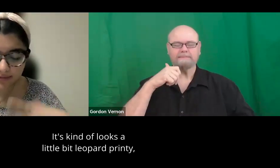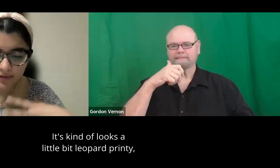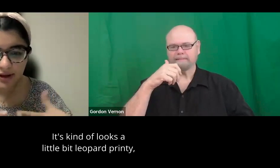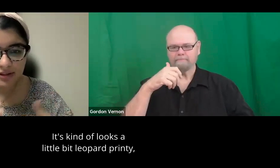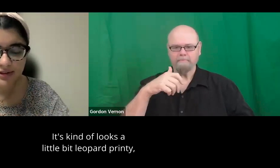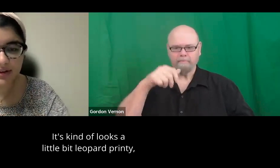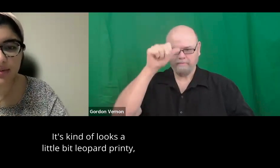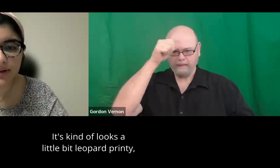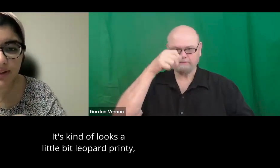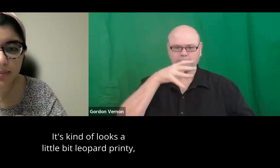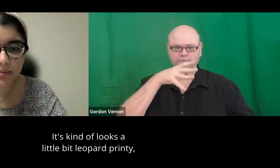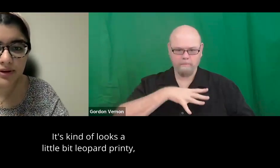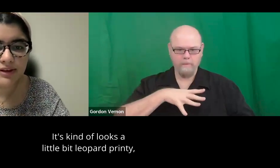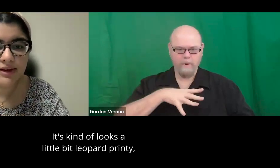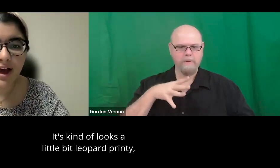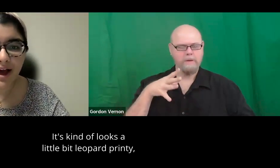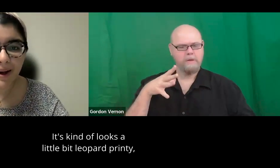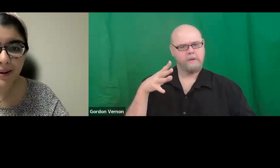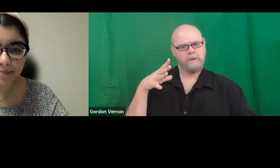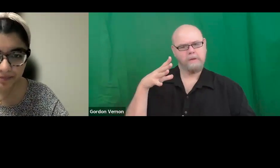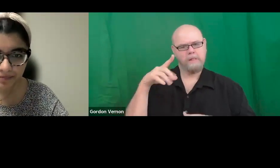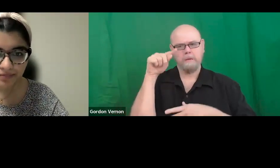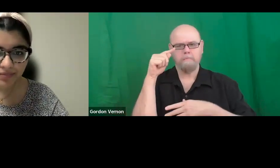It's kind of looks a little bit leopard printy.